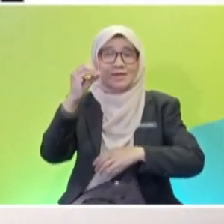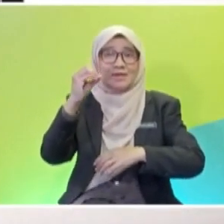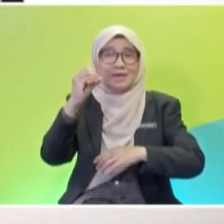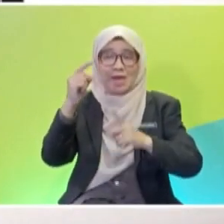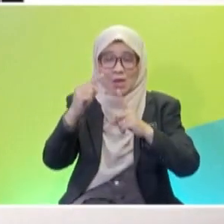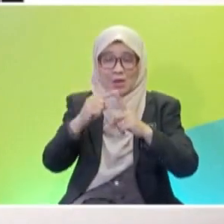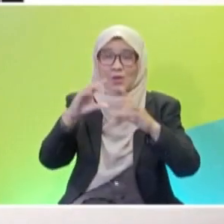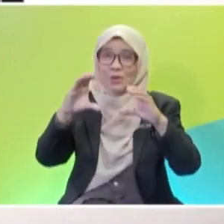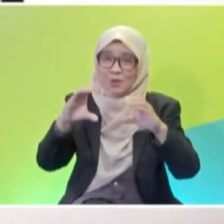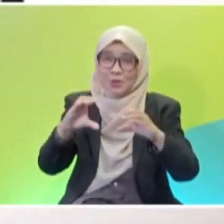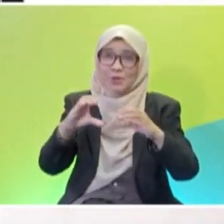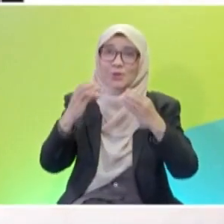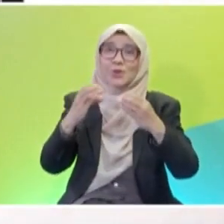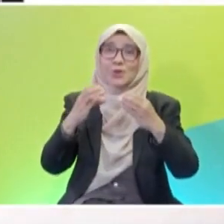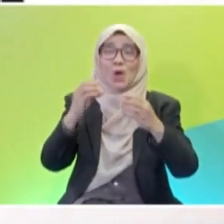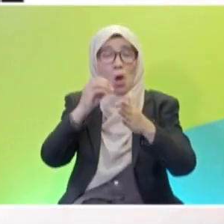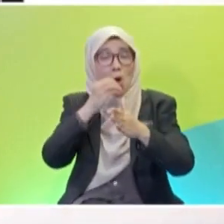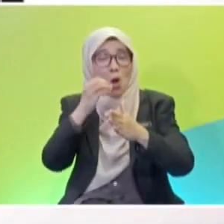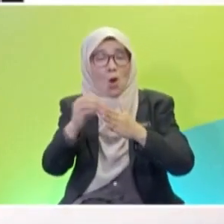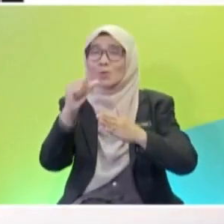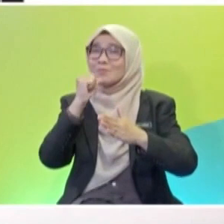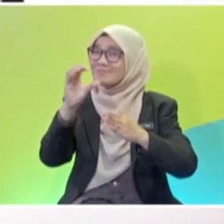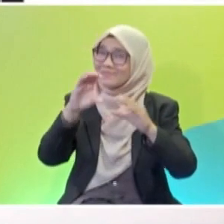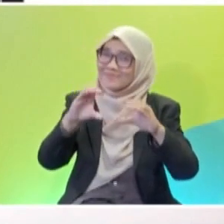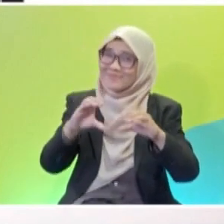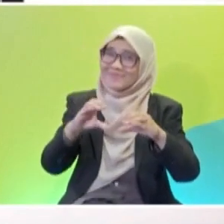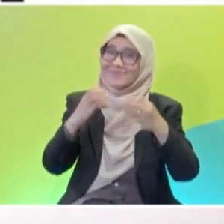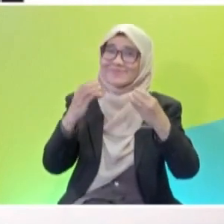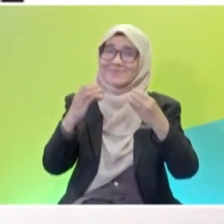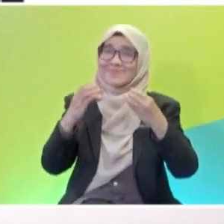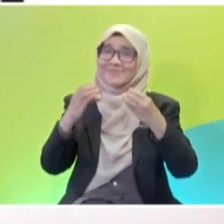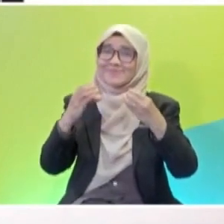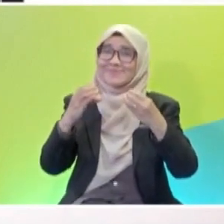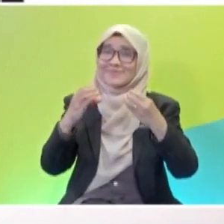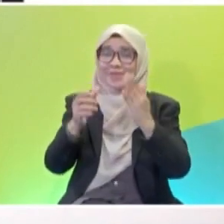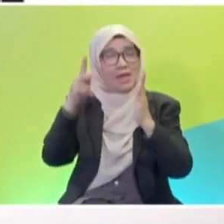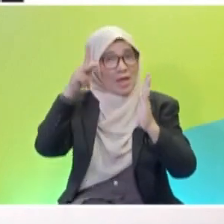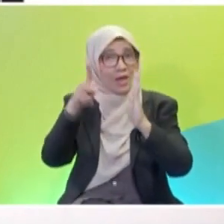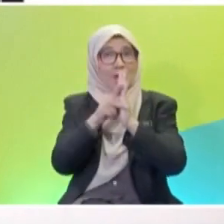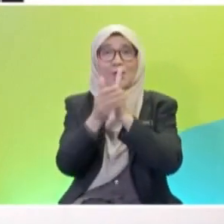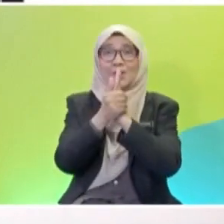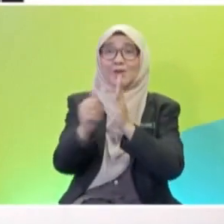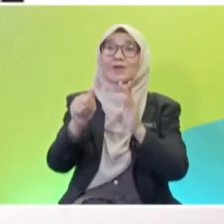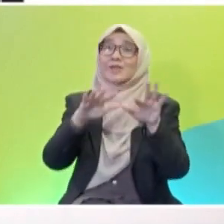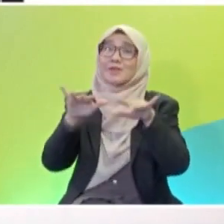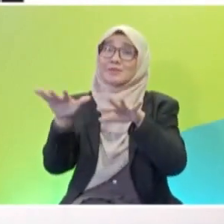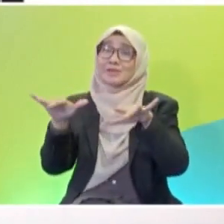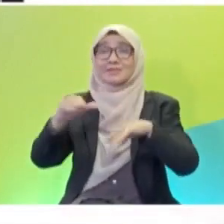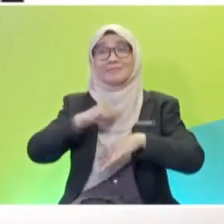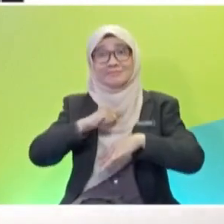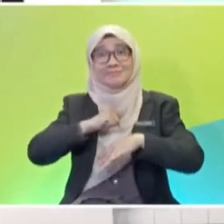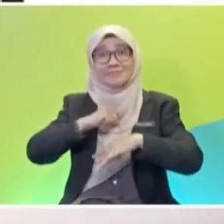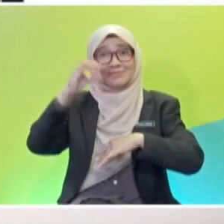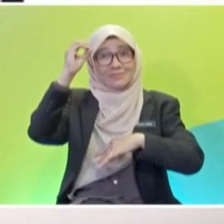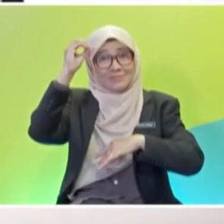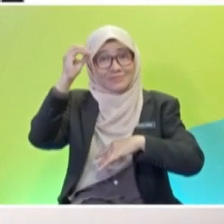to do or not do photo manipulation. Mm-hmm. Yeah. It's each other's opinion. Yes, mm-hmm. agreed. I really like that, especially. Well, what about you? What